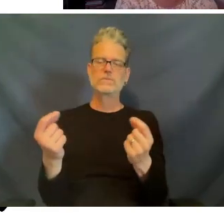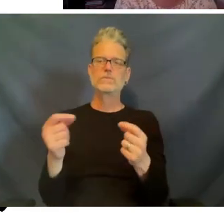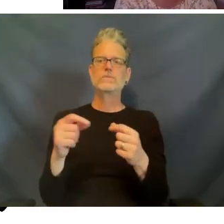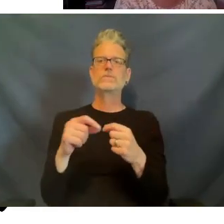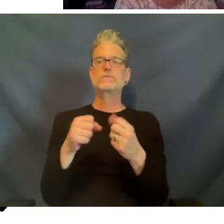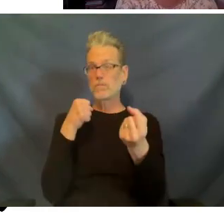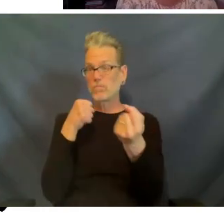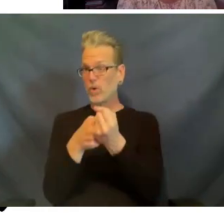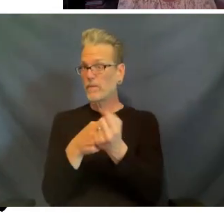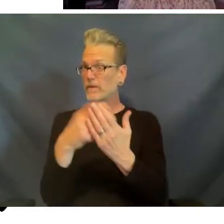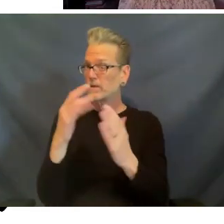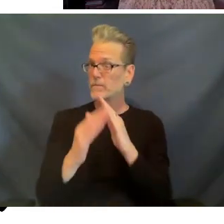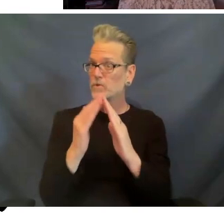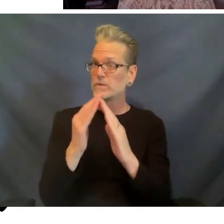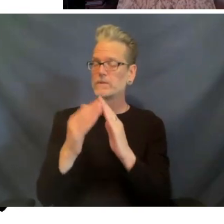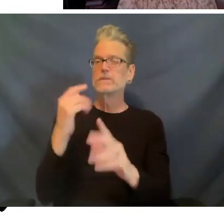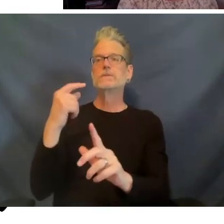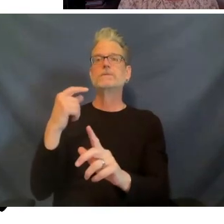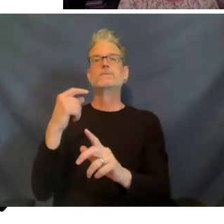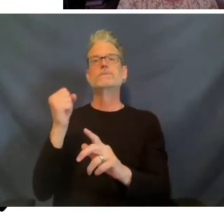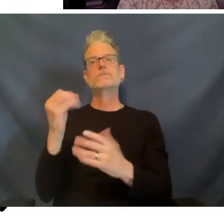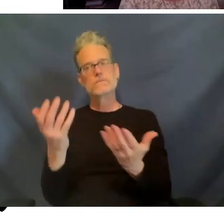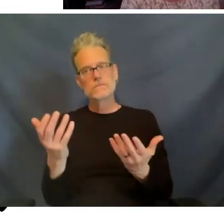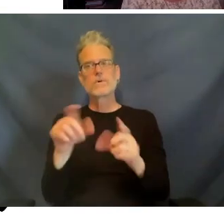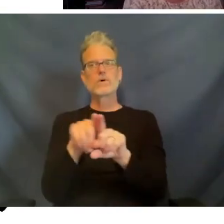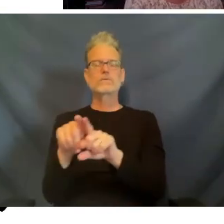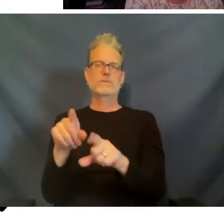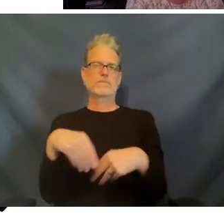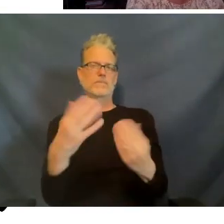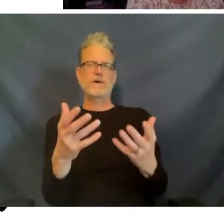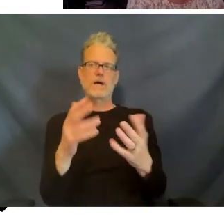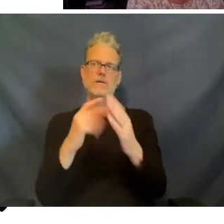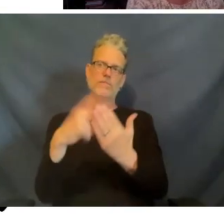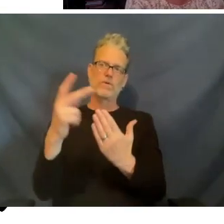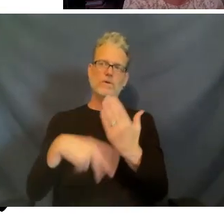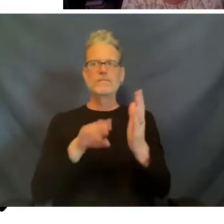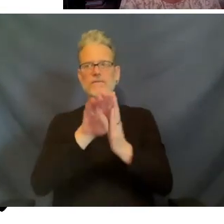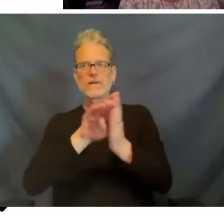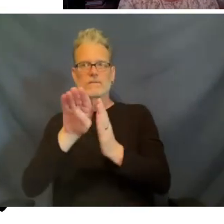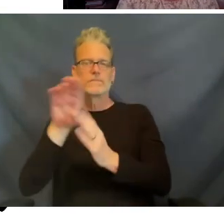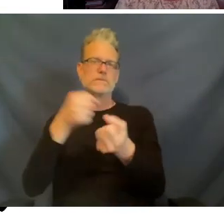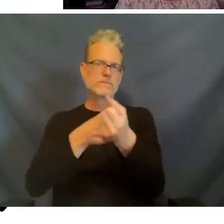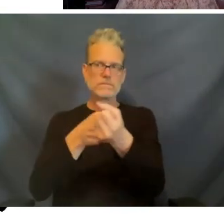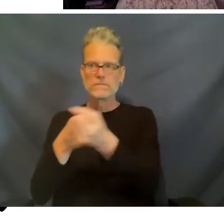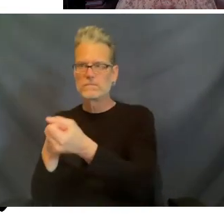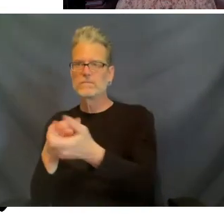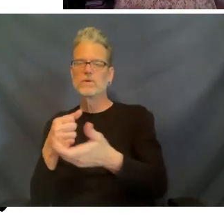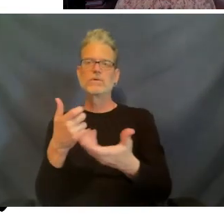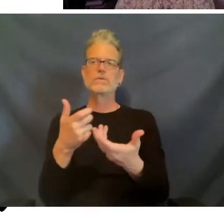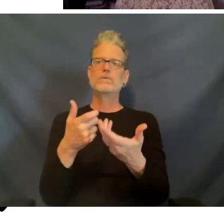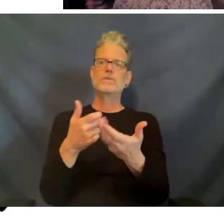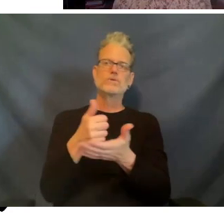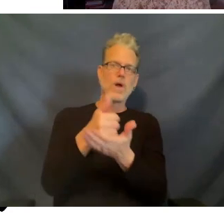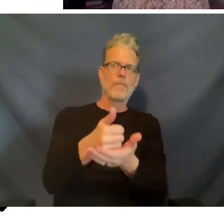our communities. And so we also provide program development support to really help